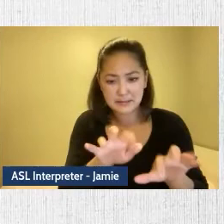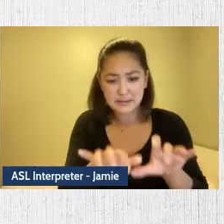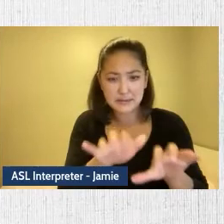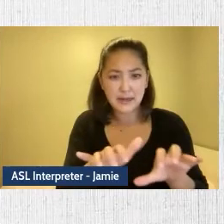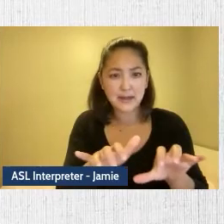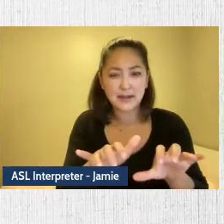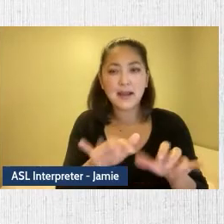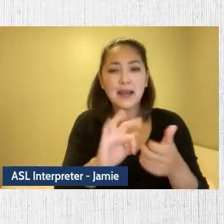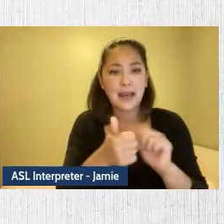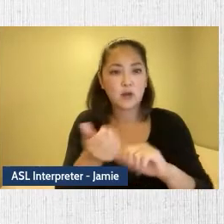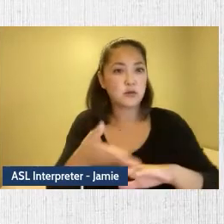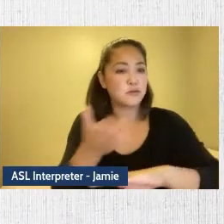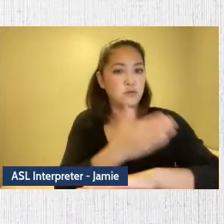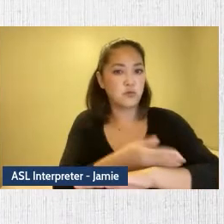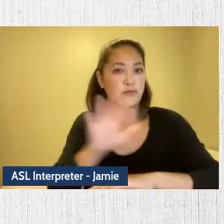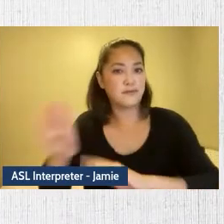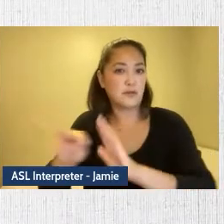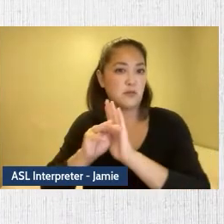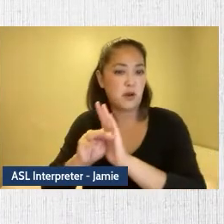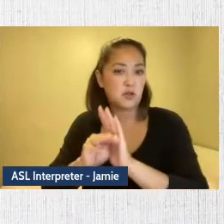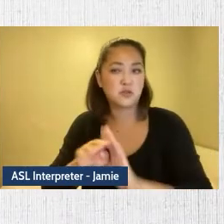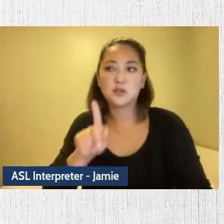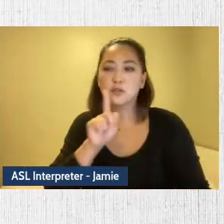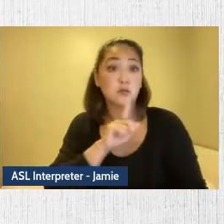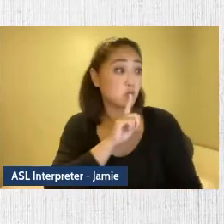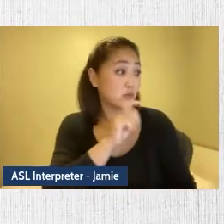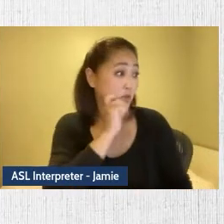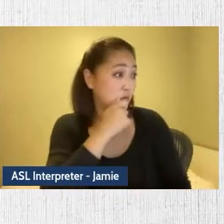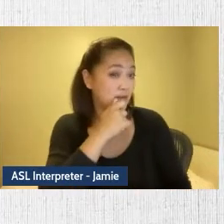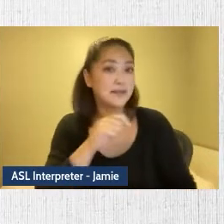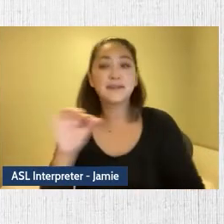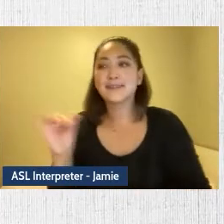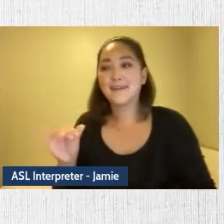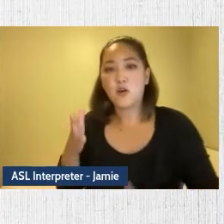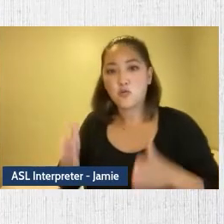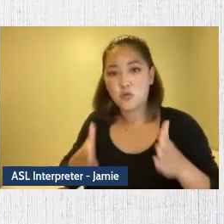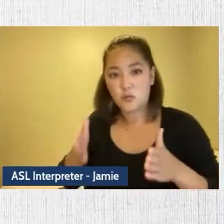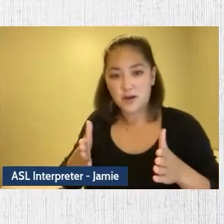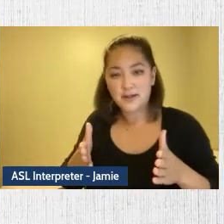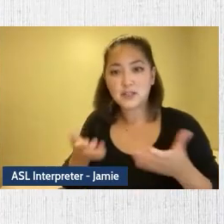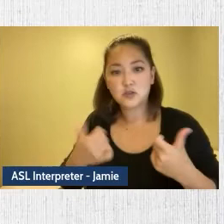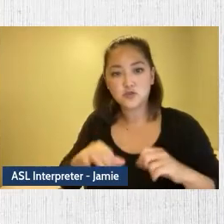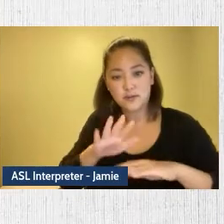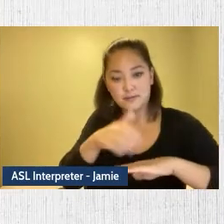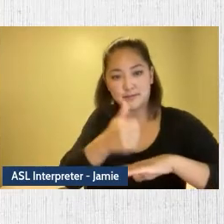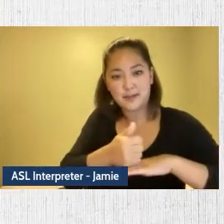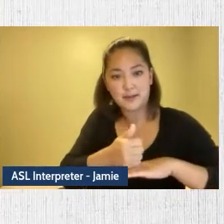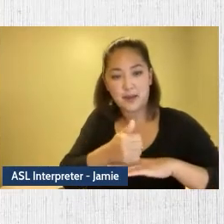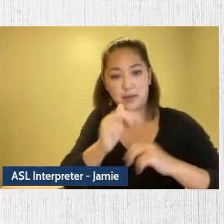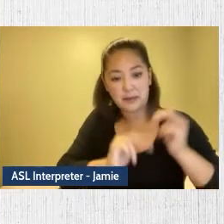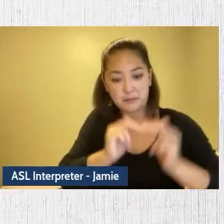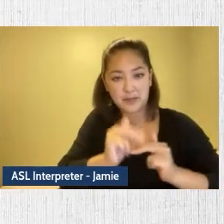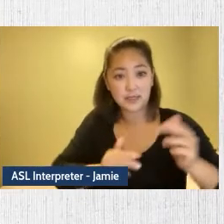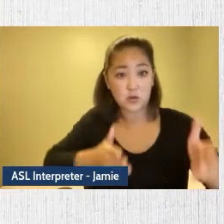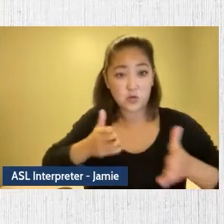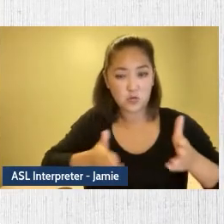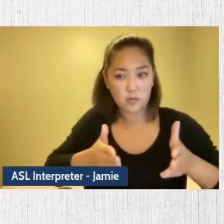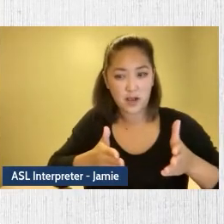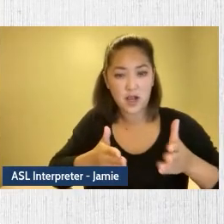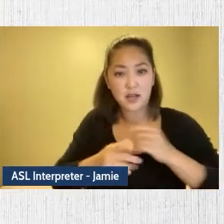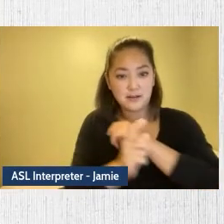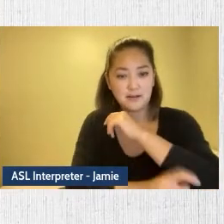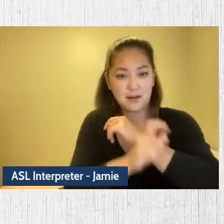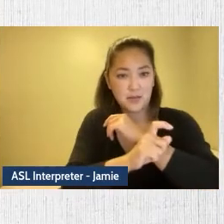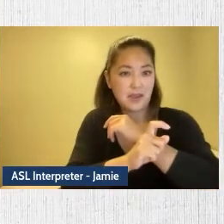build. That sounds really exciting. Yeah. So, and on the robotics side, we are actually trying to design and build a robot to automate this data